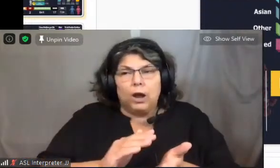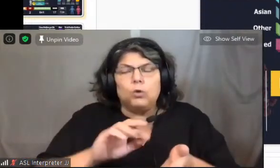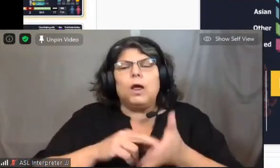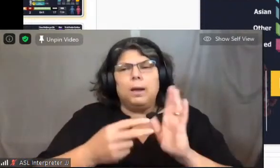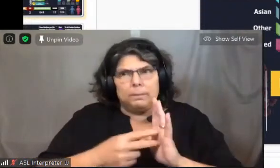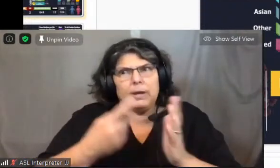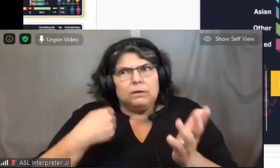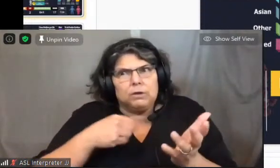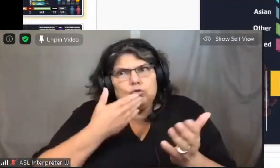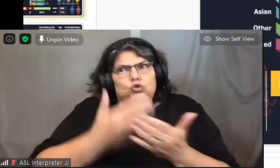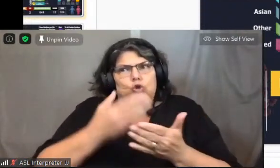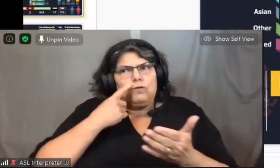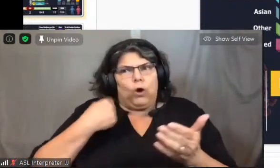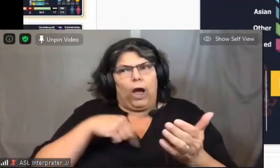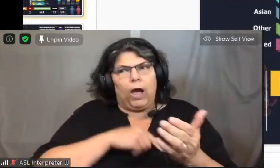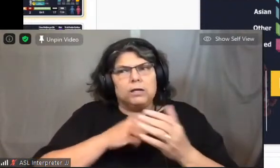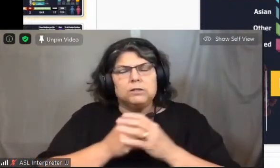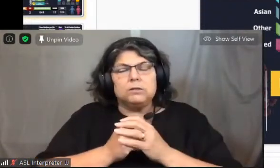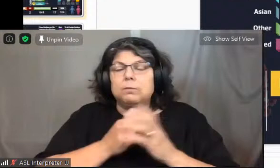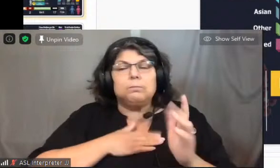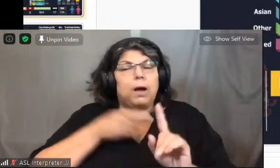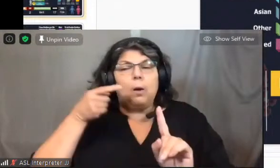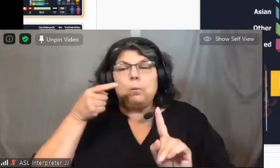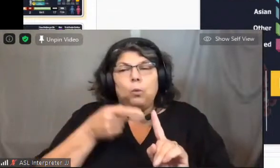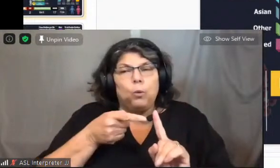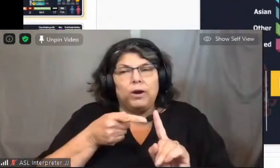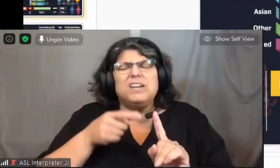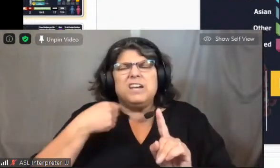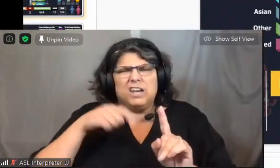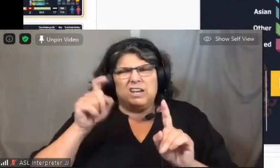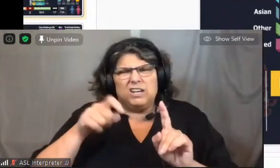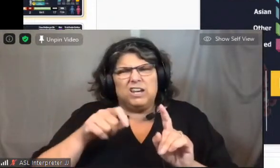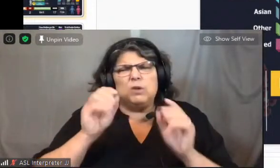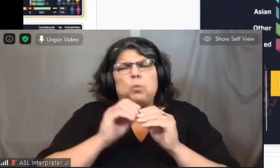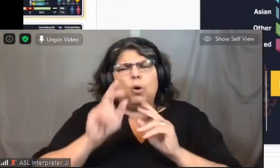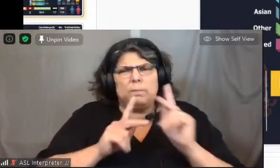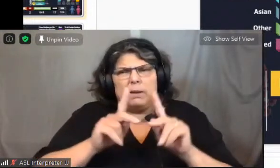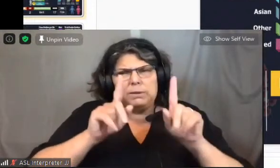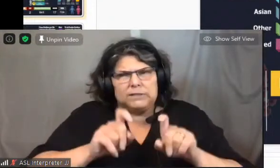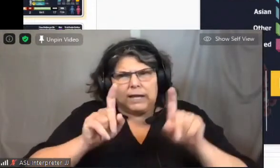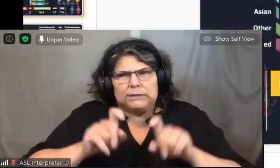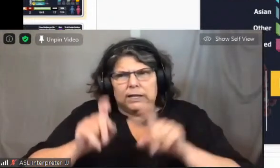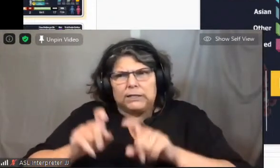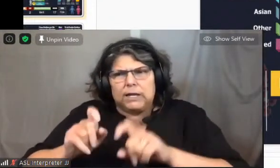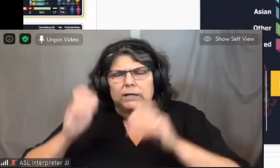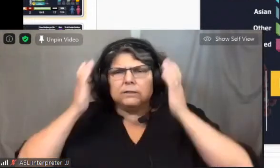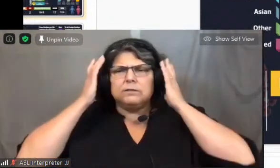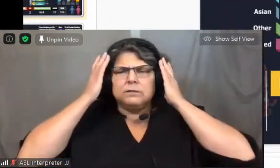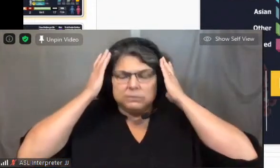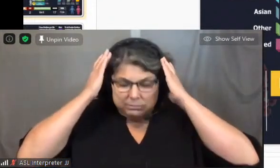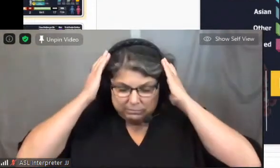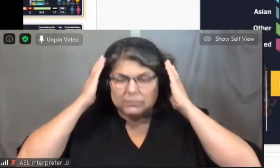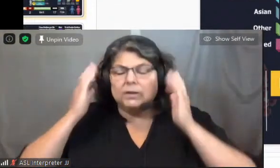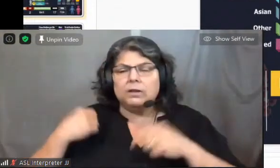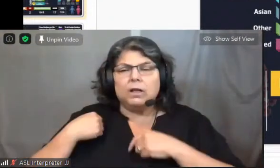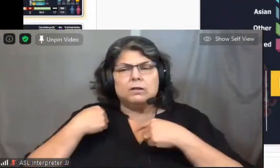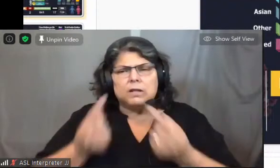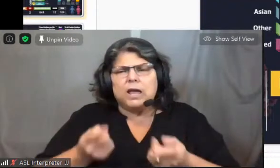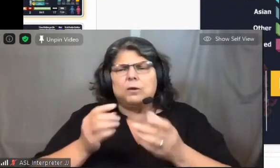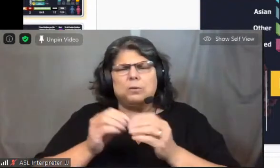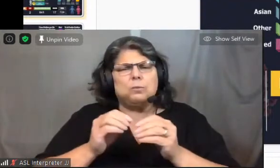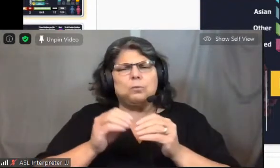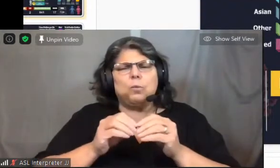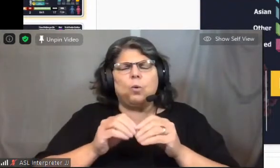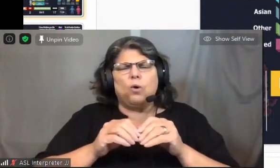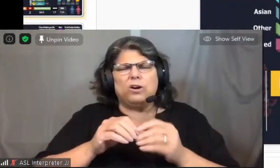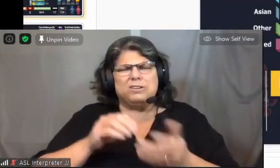favor. So the upshot of that is get more tests. We're lately been falling back on the testing in the community